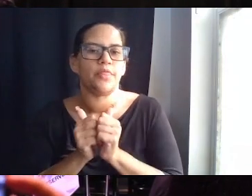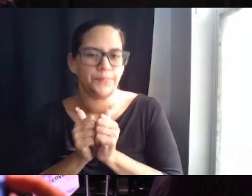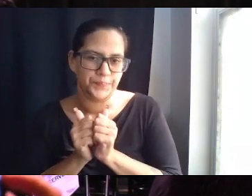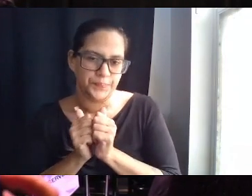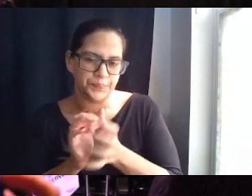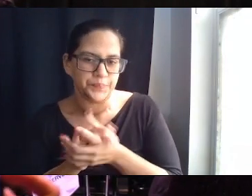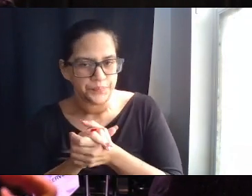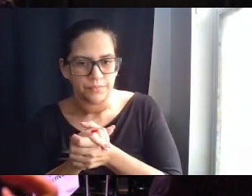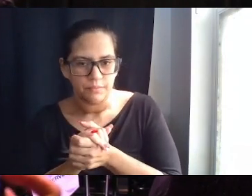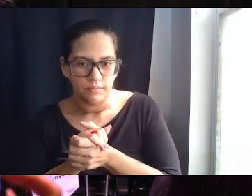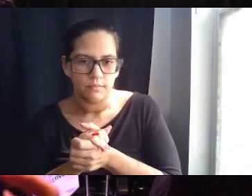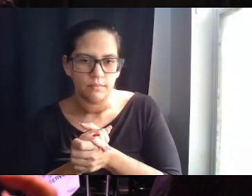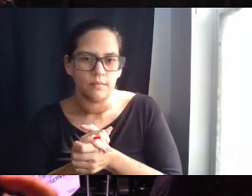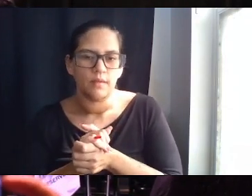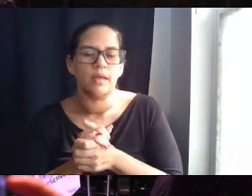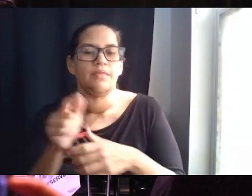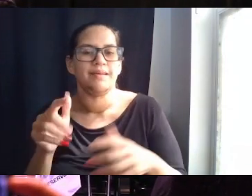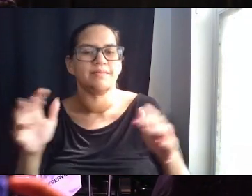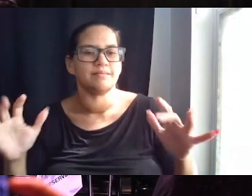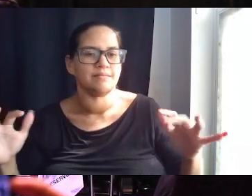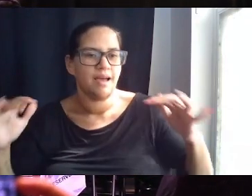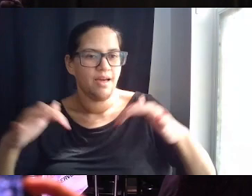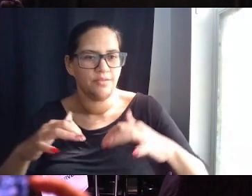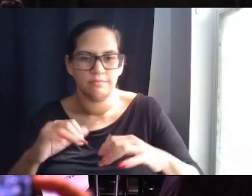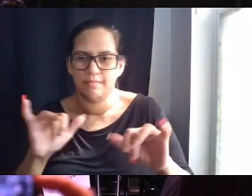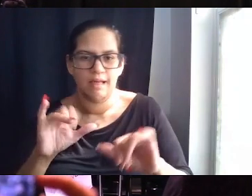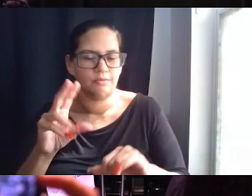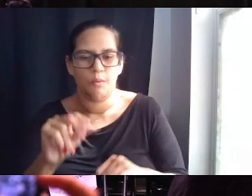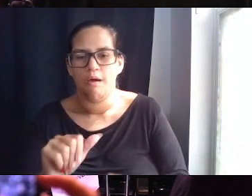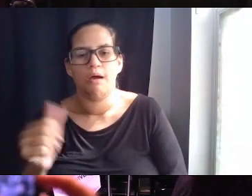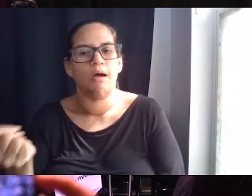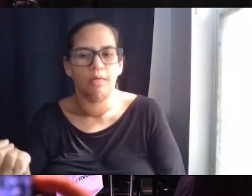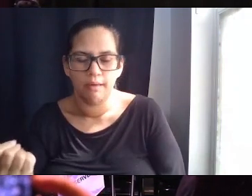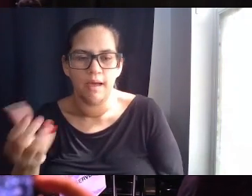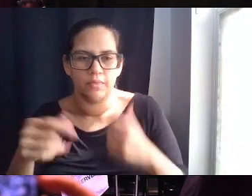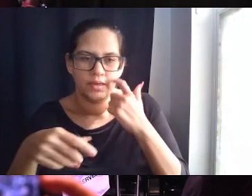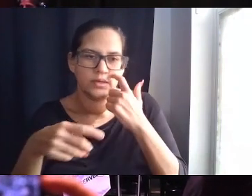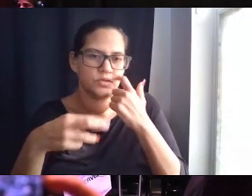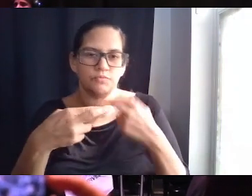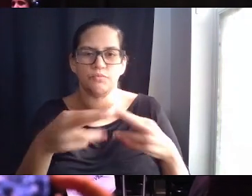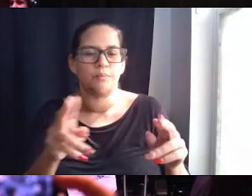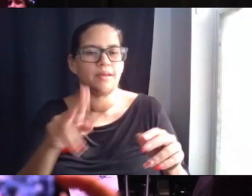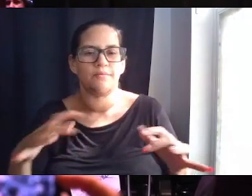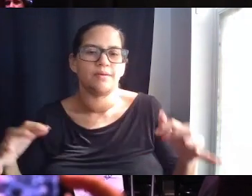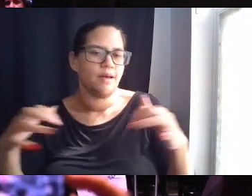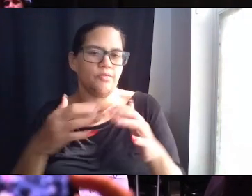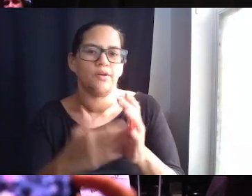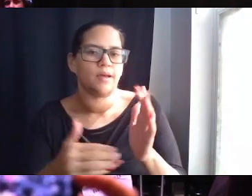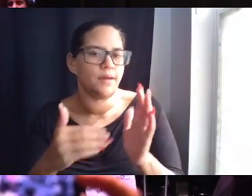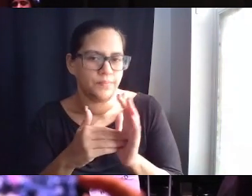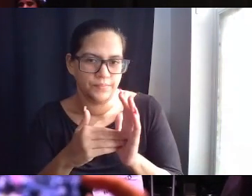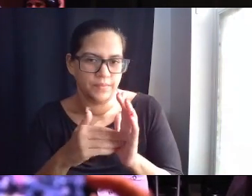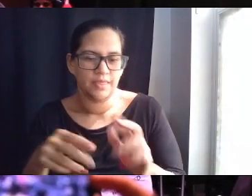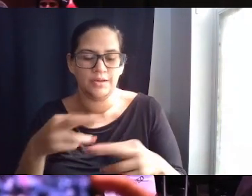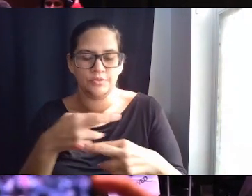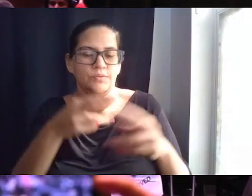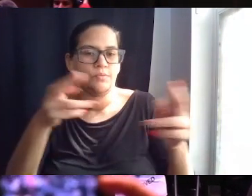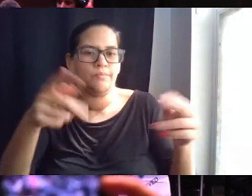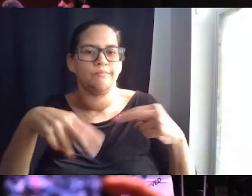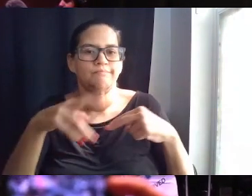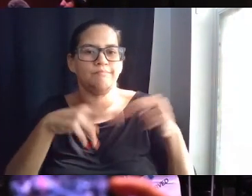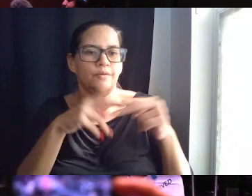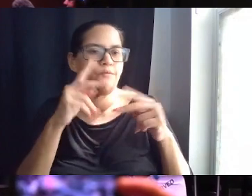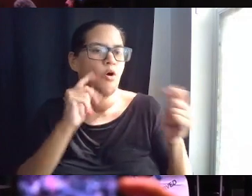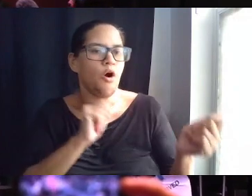This gathering is like no other, and this room will never gather again. This room was built for all of us to move